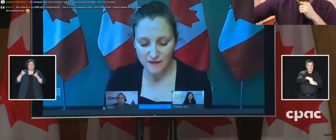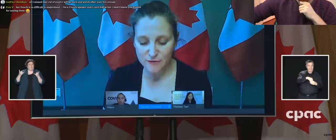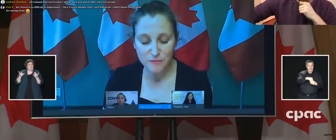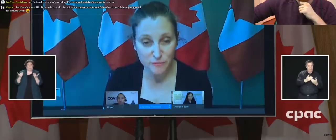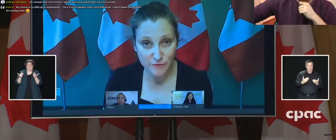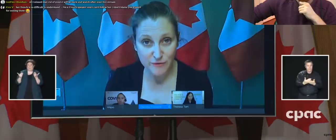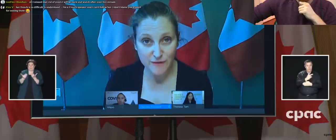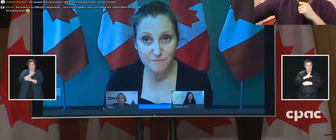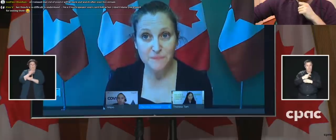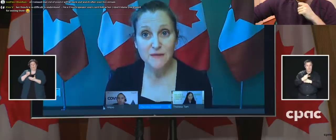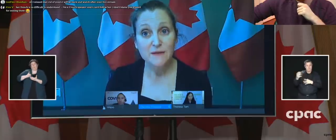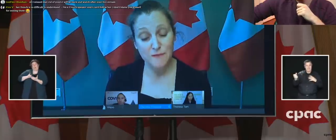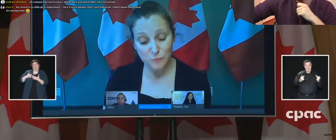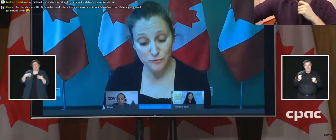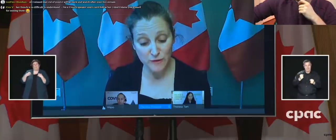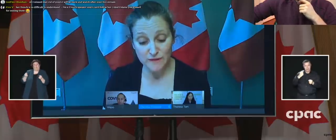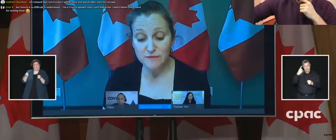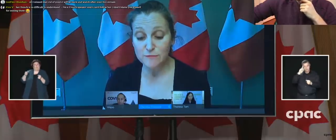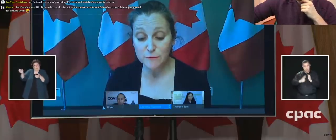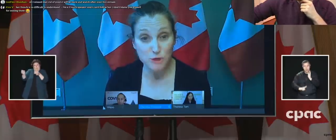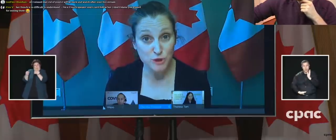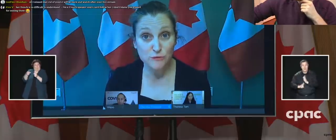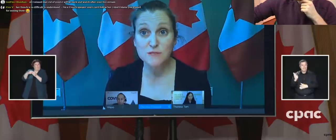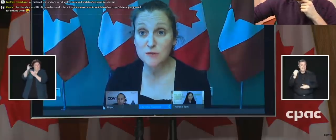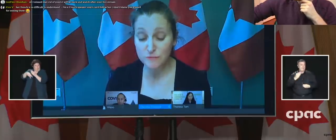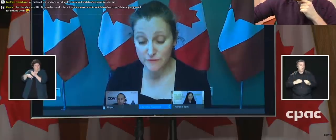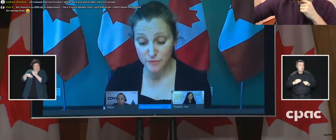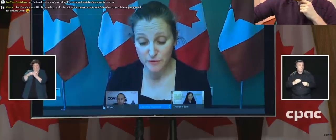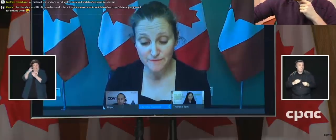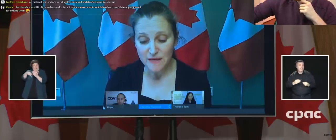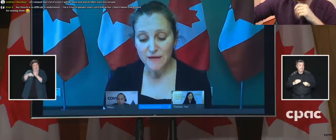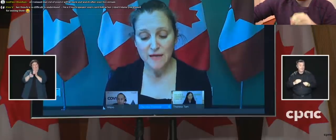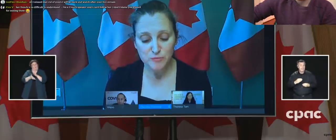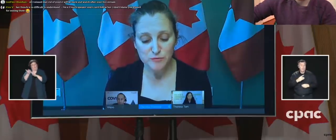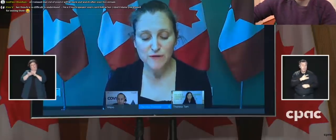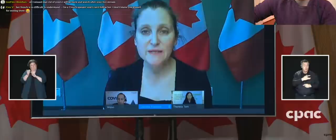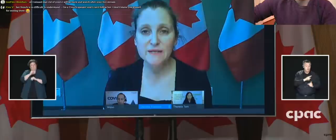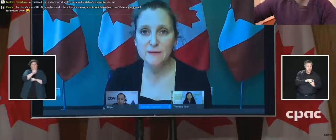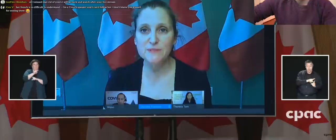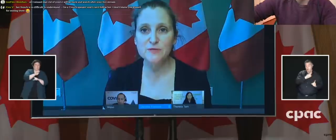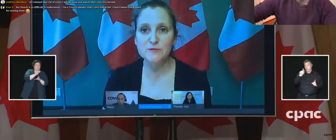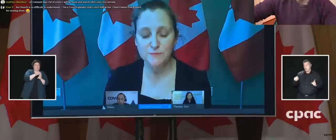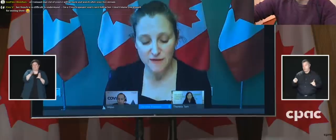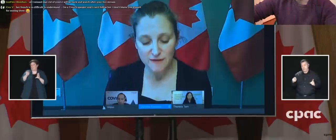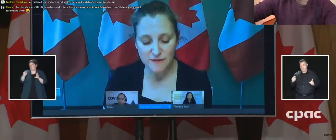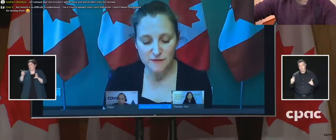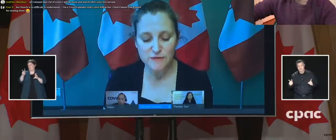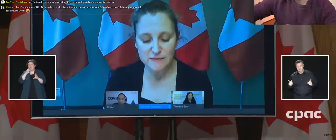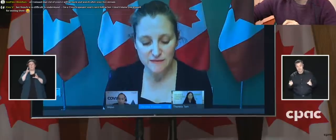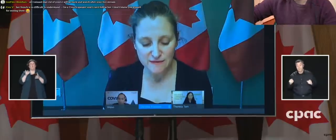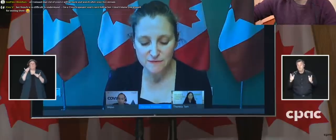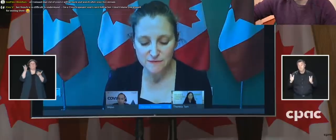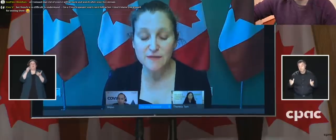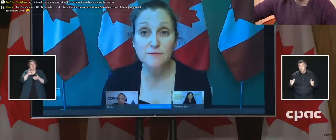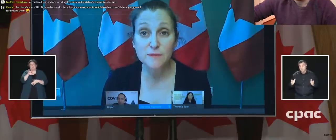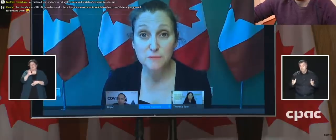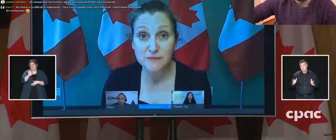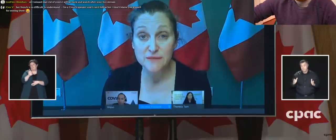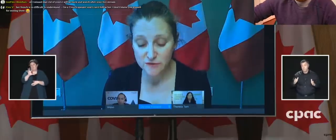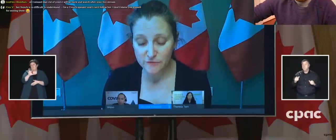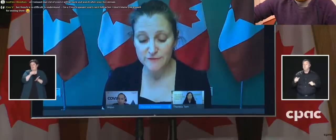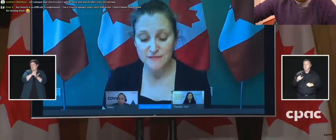Recovery Hiring Program that will run from June to November and provide up to